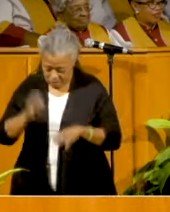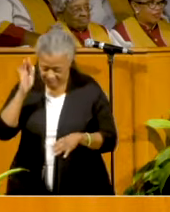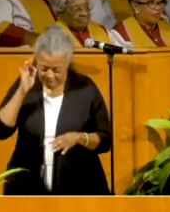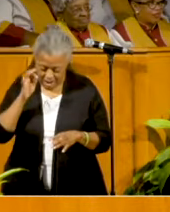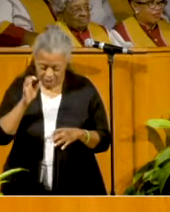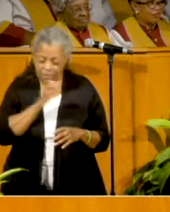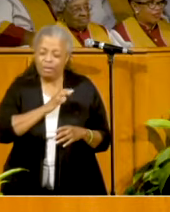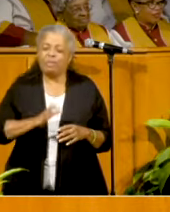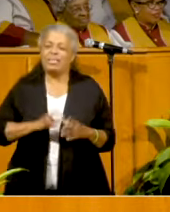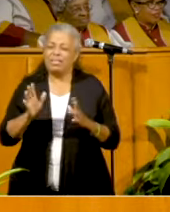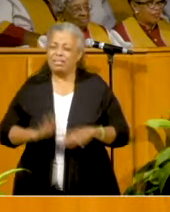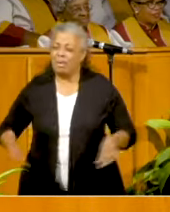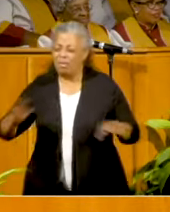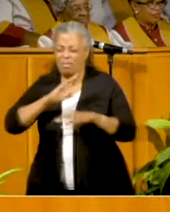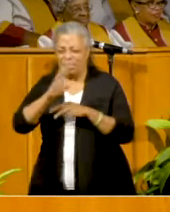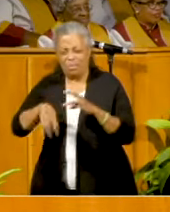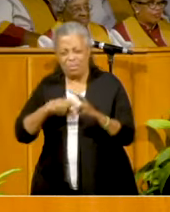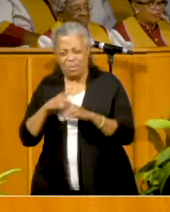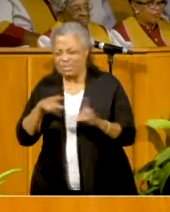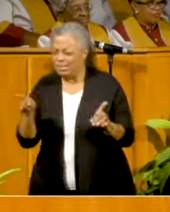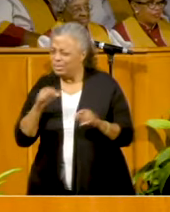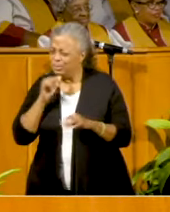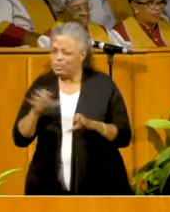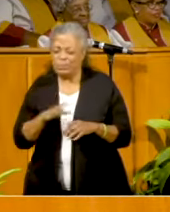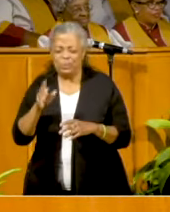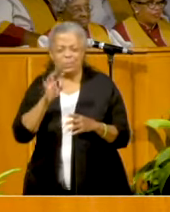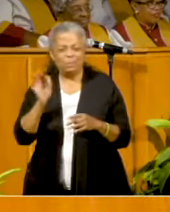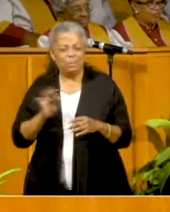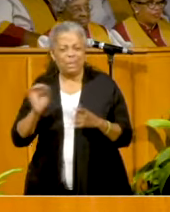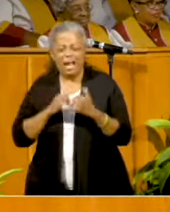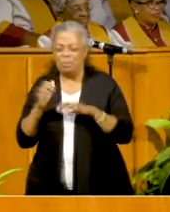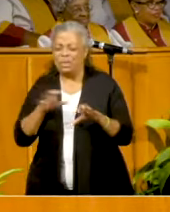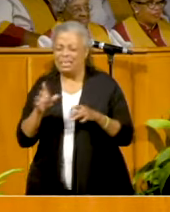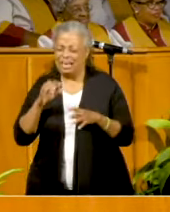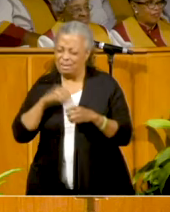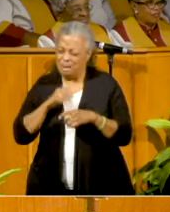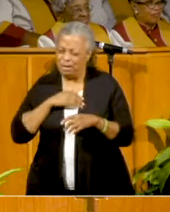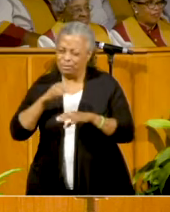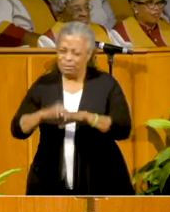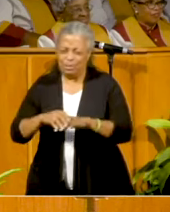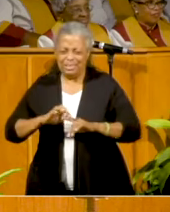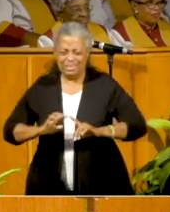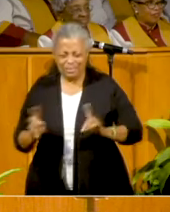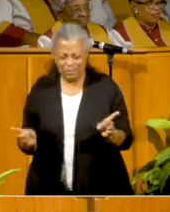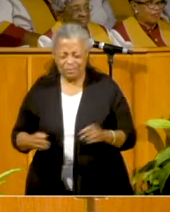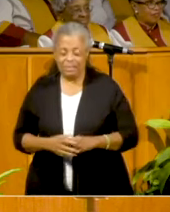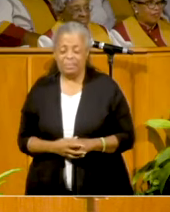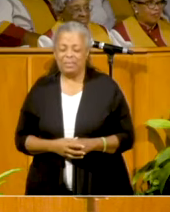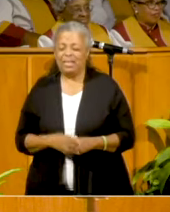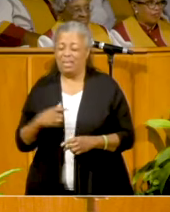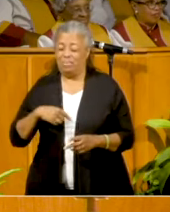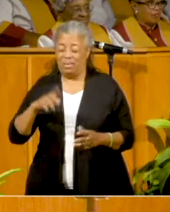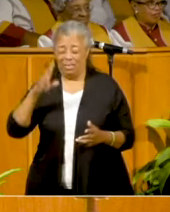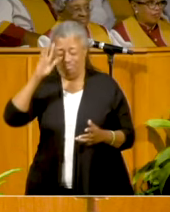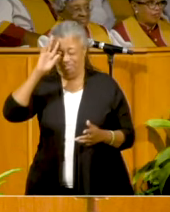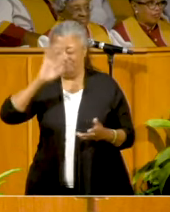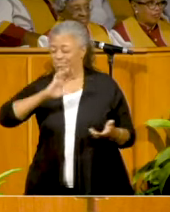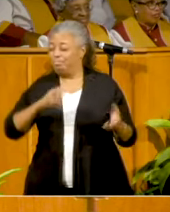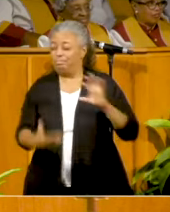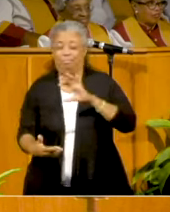out that Christians around the world didn't do communion the way we did at Lilydale. It messed me